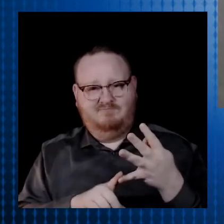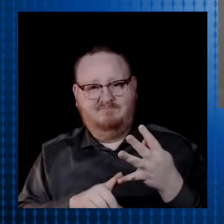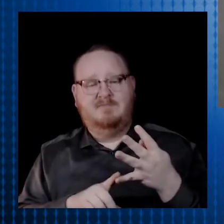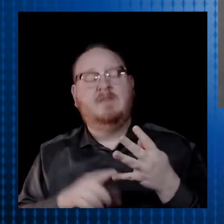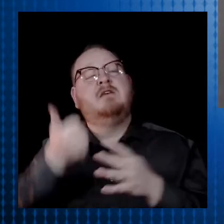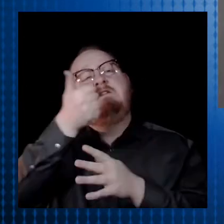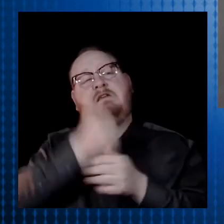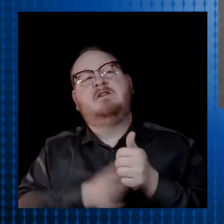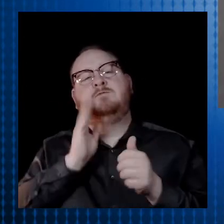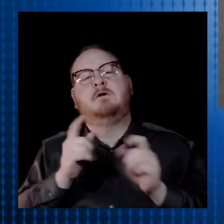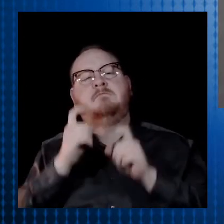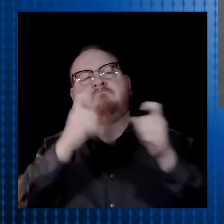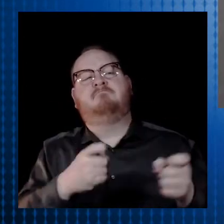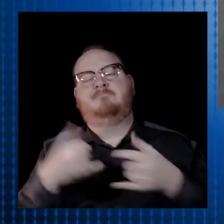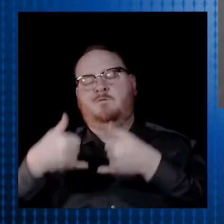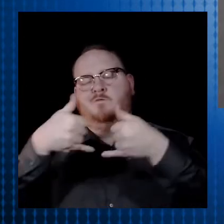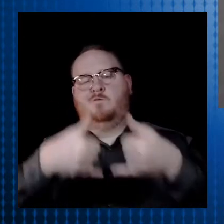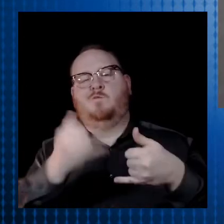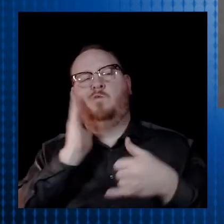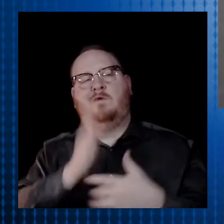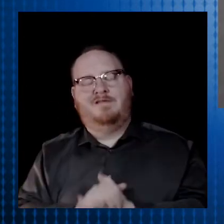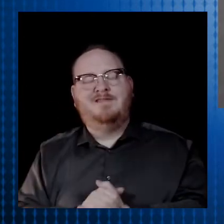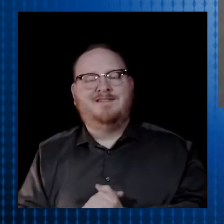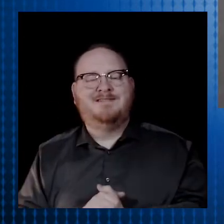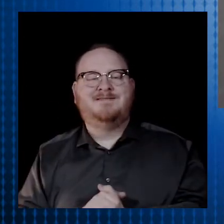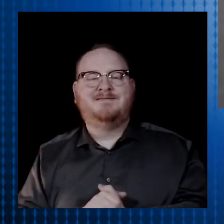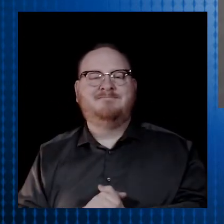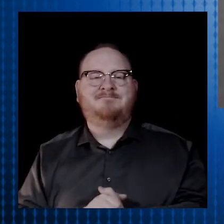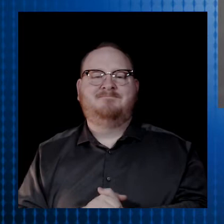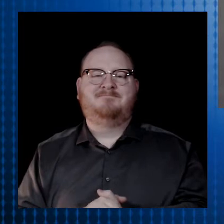will be receiving one of these awards this week.